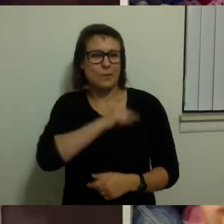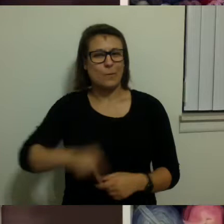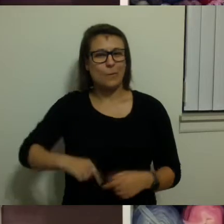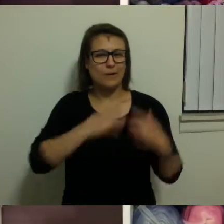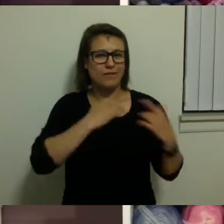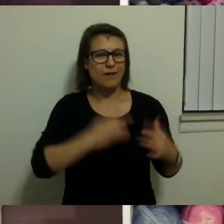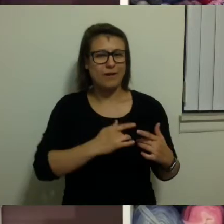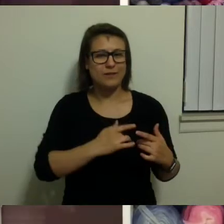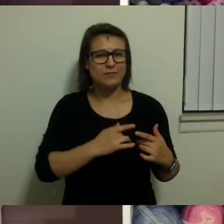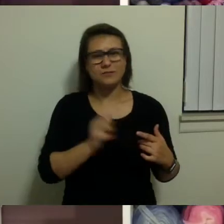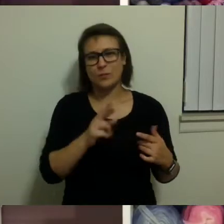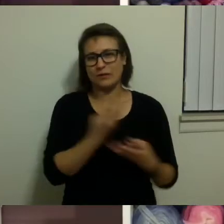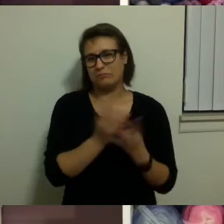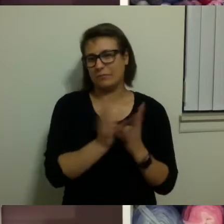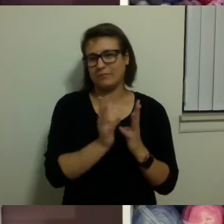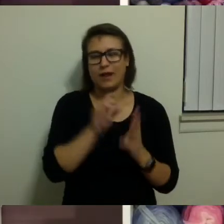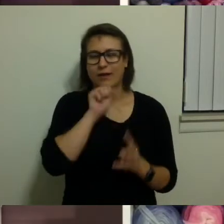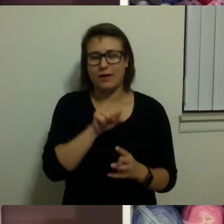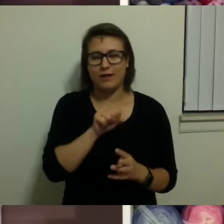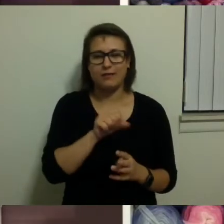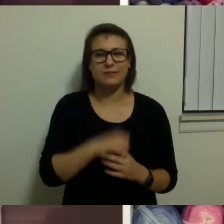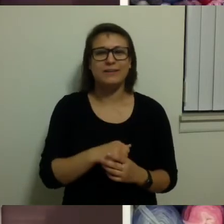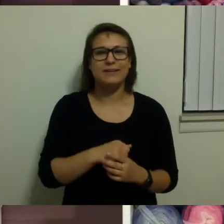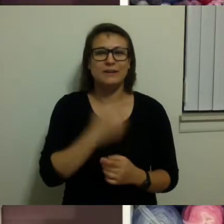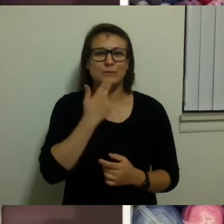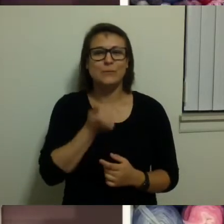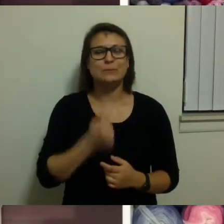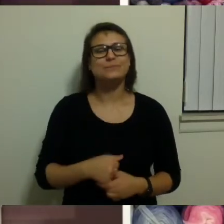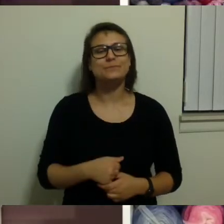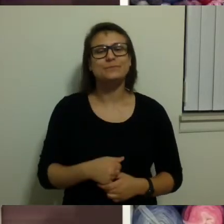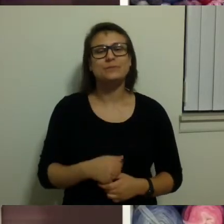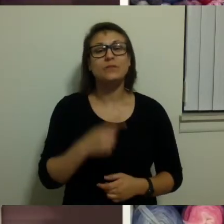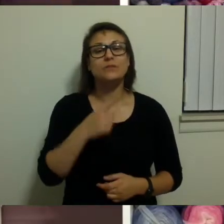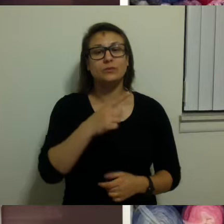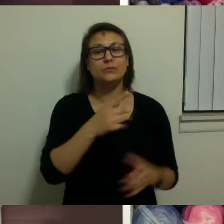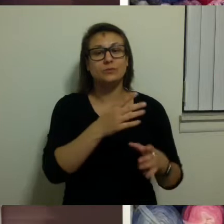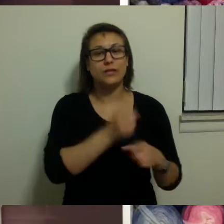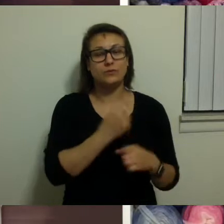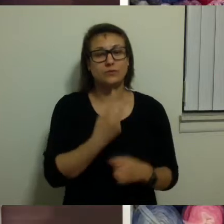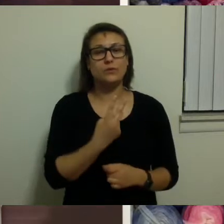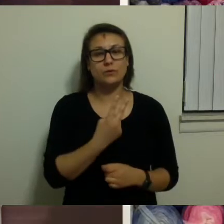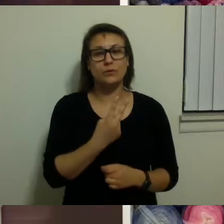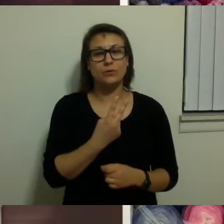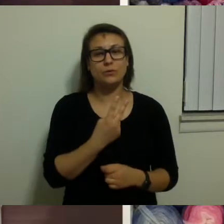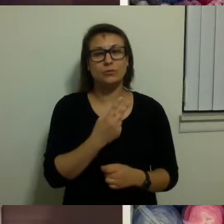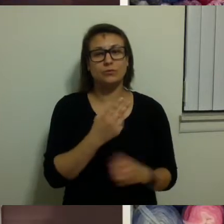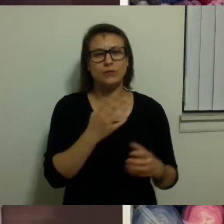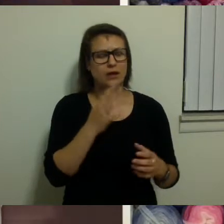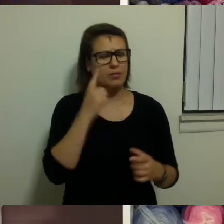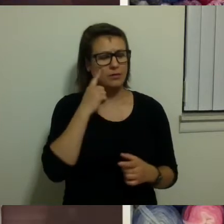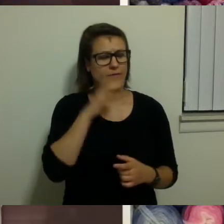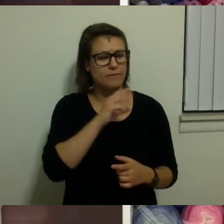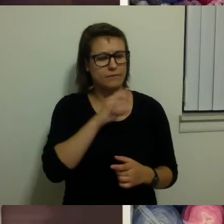I really like it, or like playing cards. I love that fabric. It's so cute. She got two little, I think